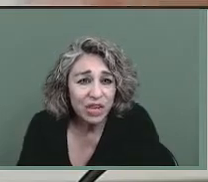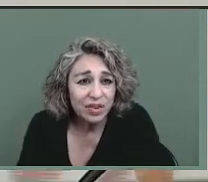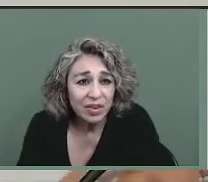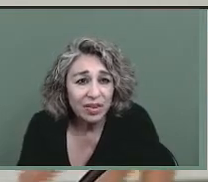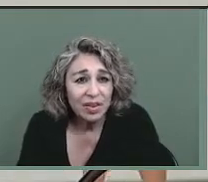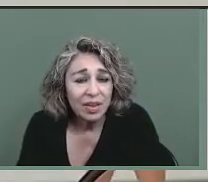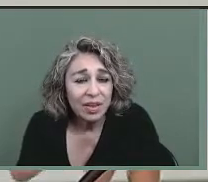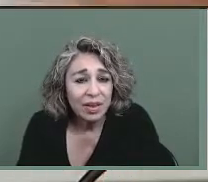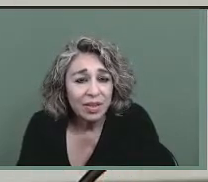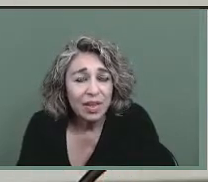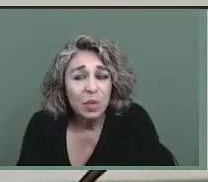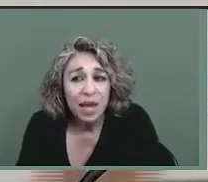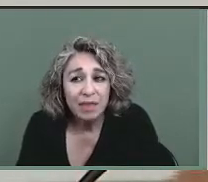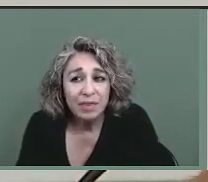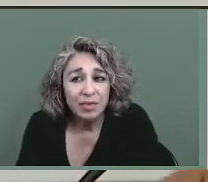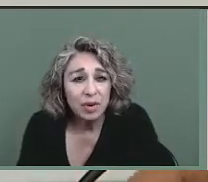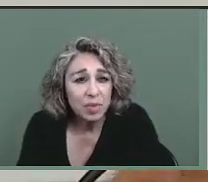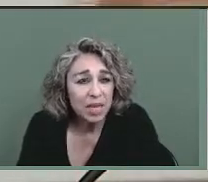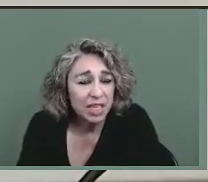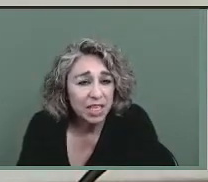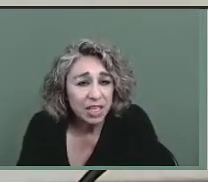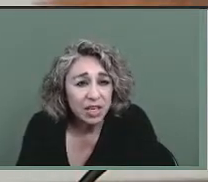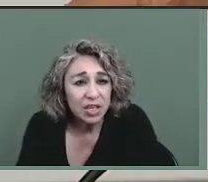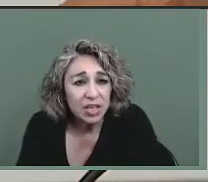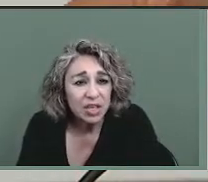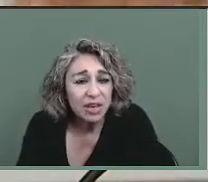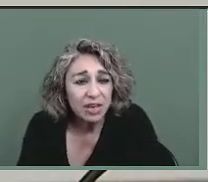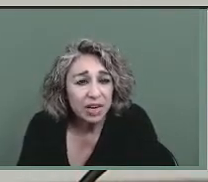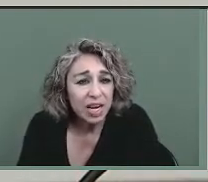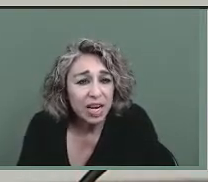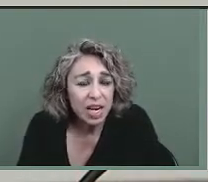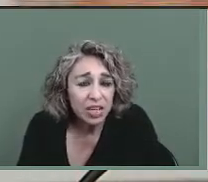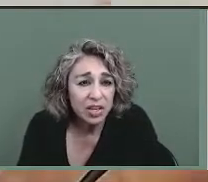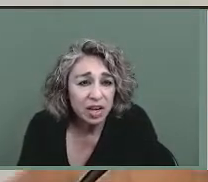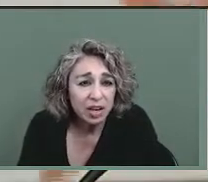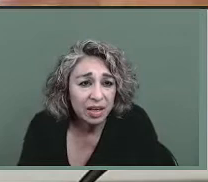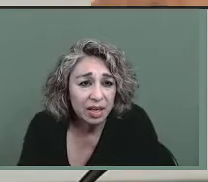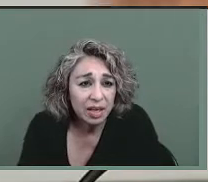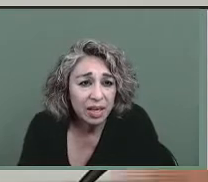assuring you that we have a formula to govern,